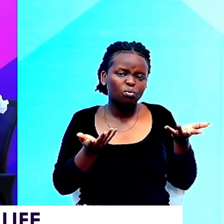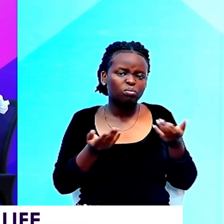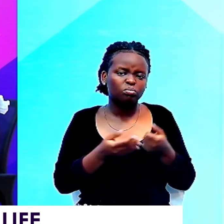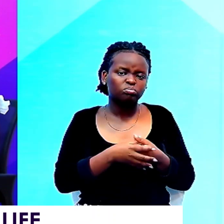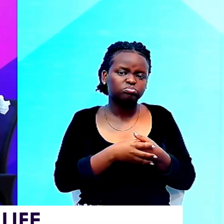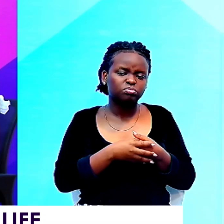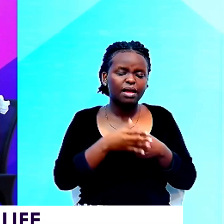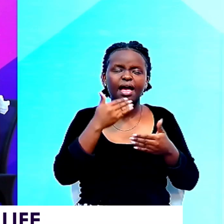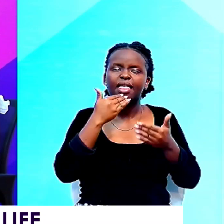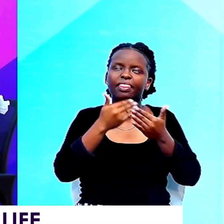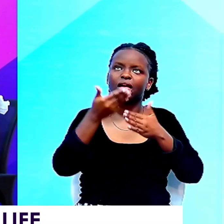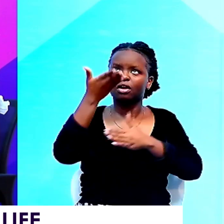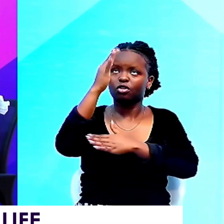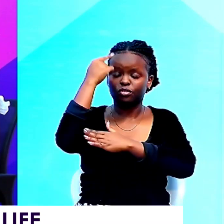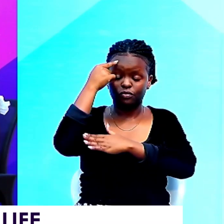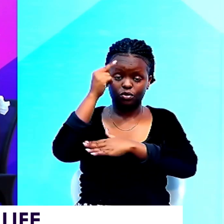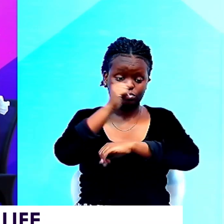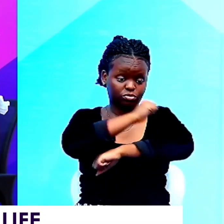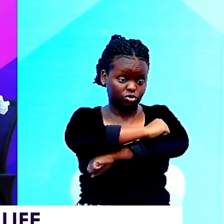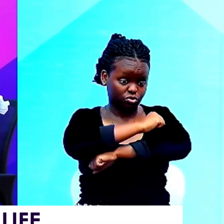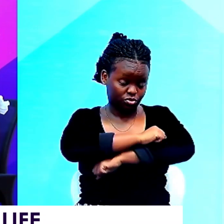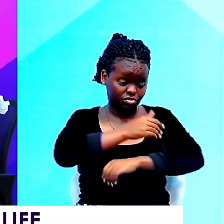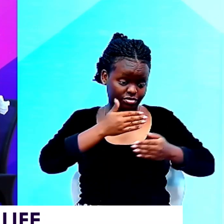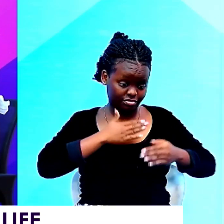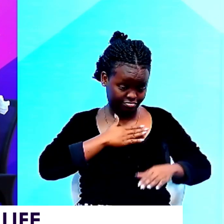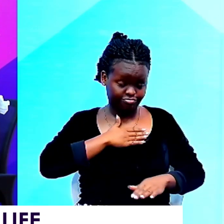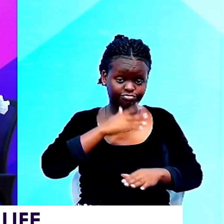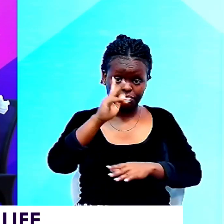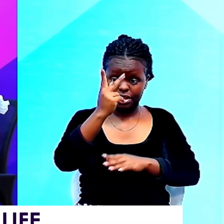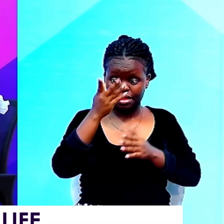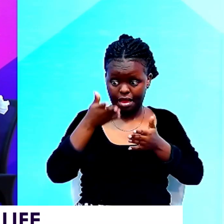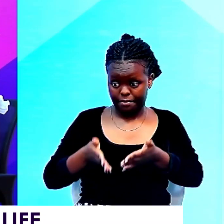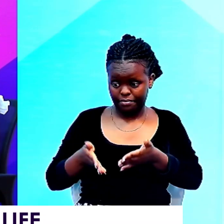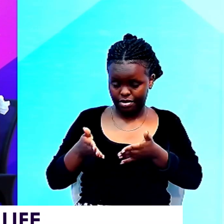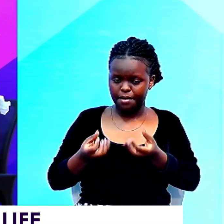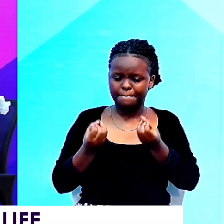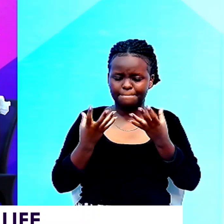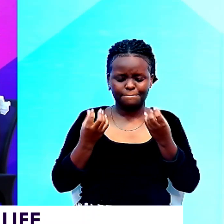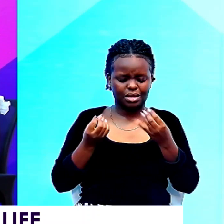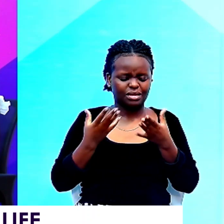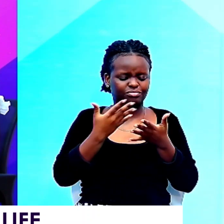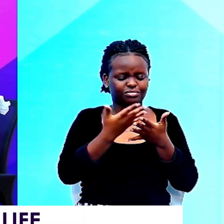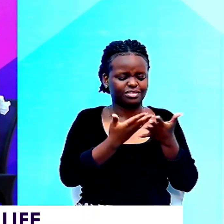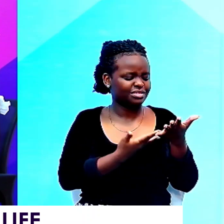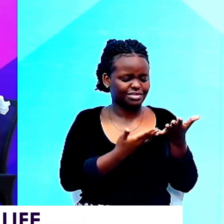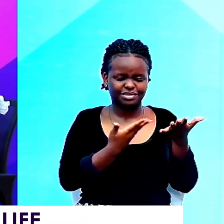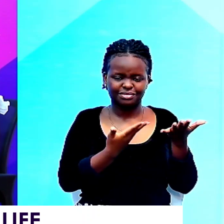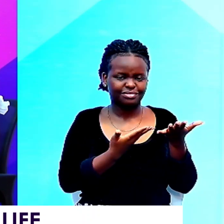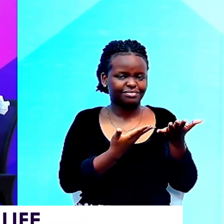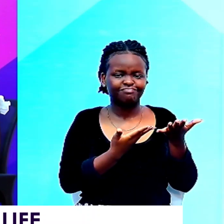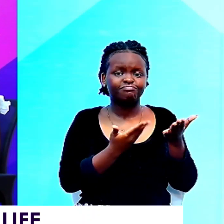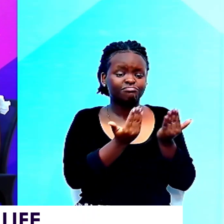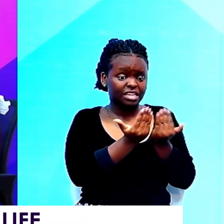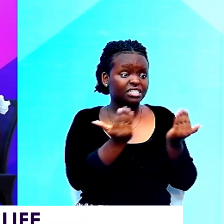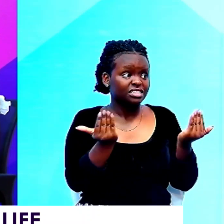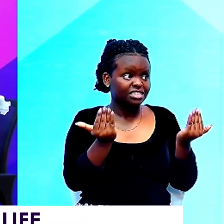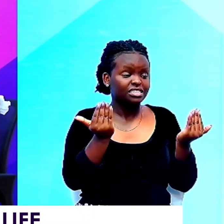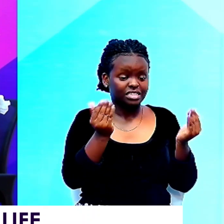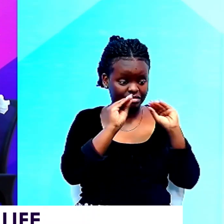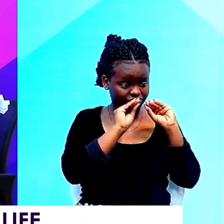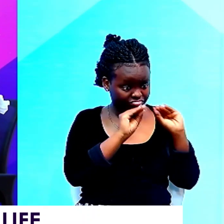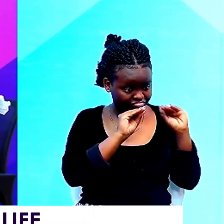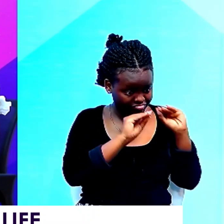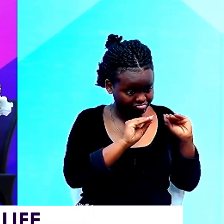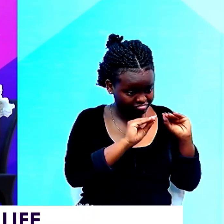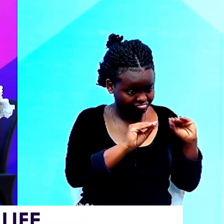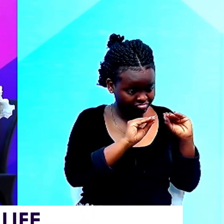I thank God for our schools in Kenya. Right. Many of these things, our children are taught